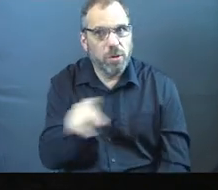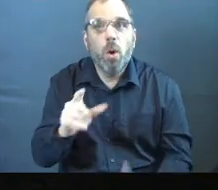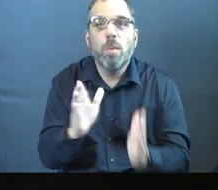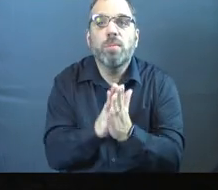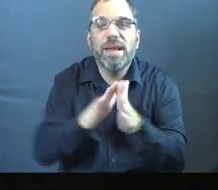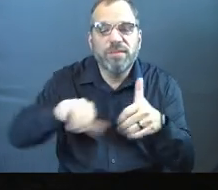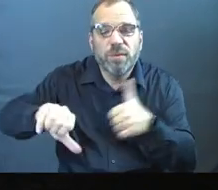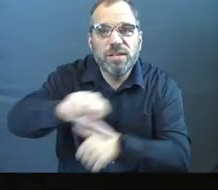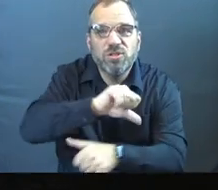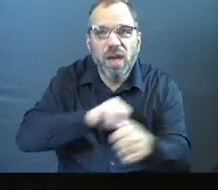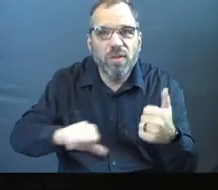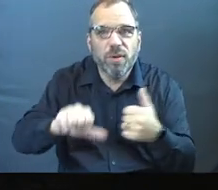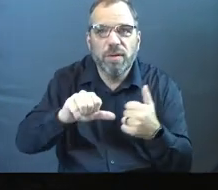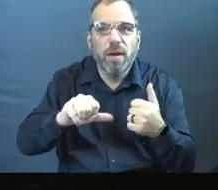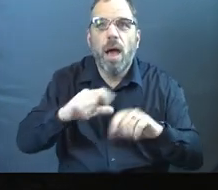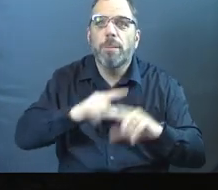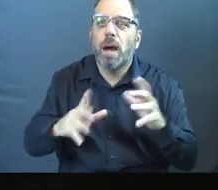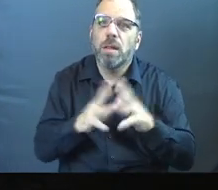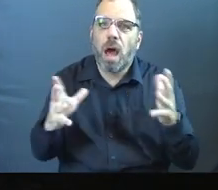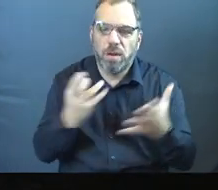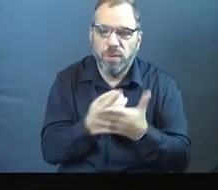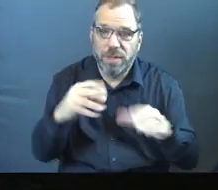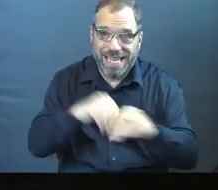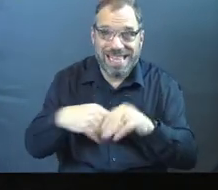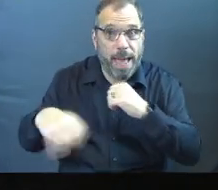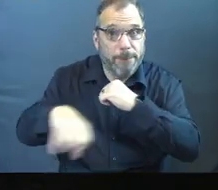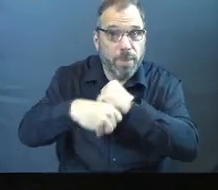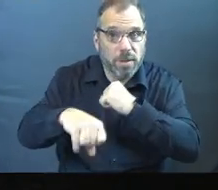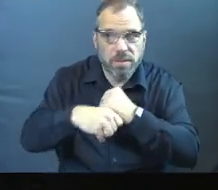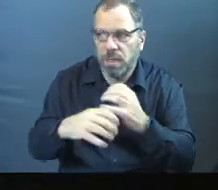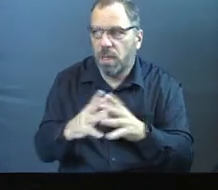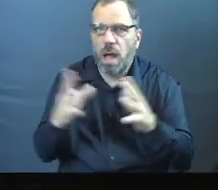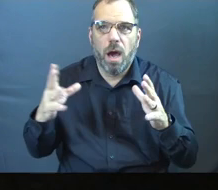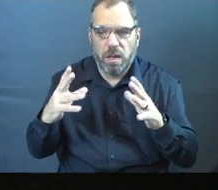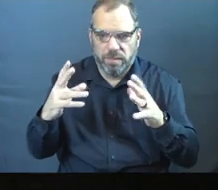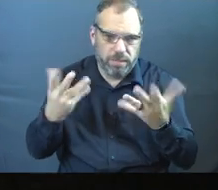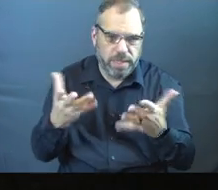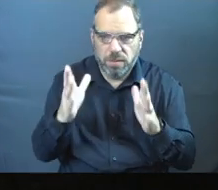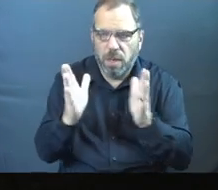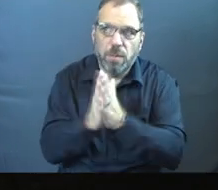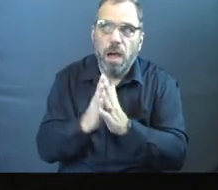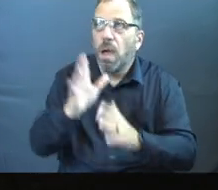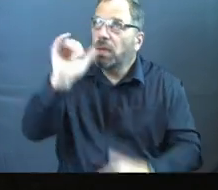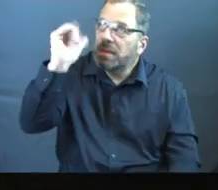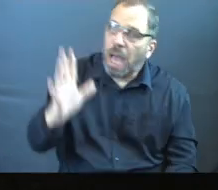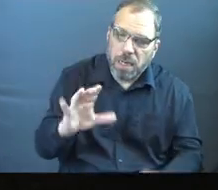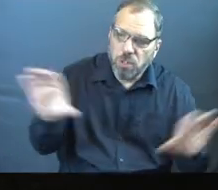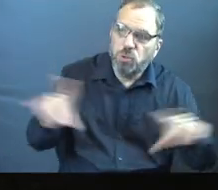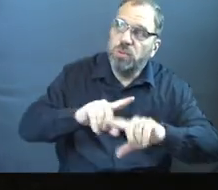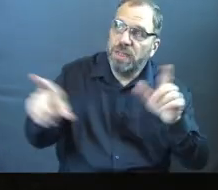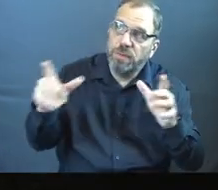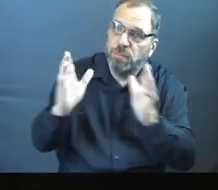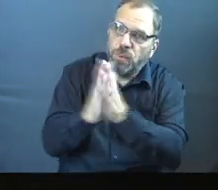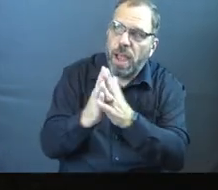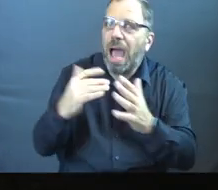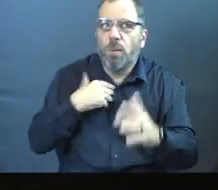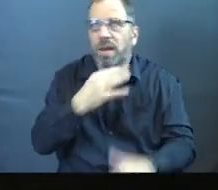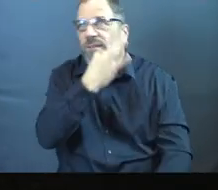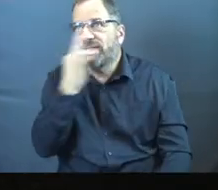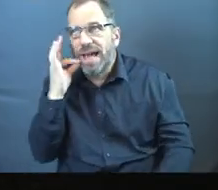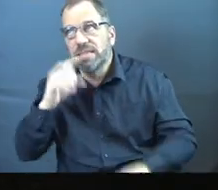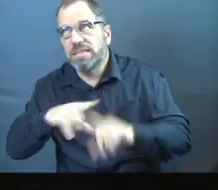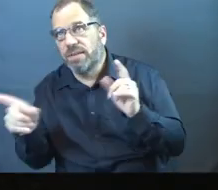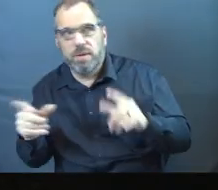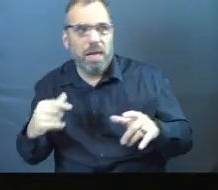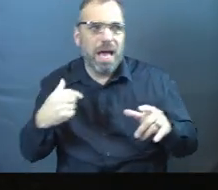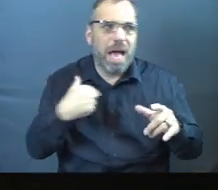each other as we walk through this together, but lots of resources in that bulletin, lots of things that you can look at for prayer. God, want to do a different thing in prayer this time. God, want to fast something